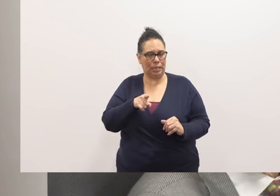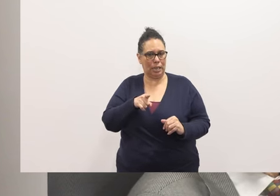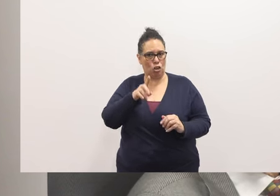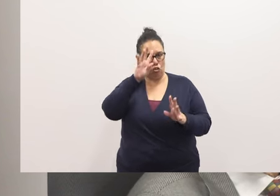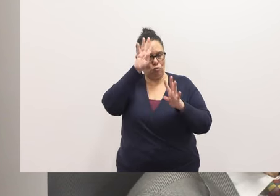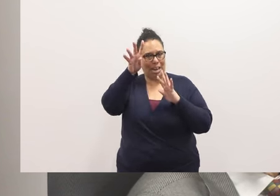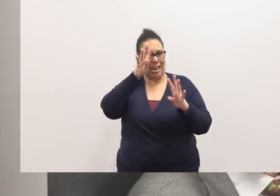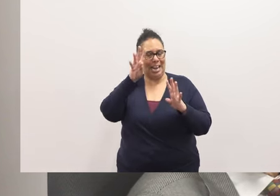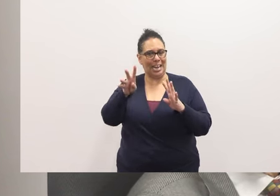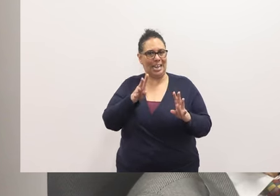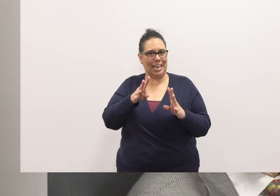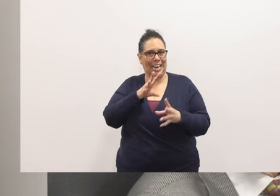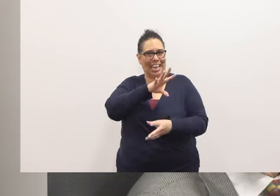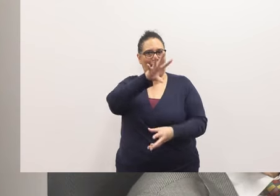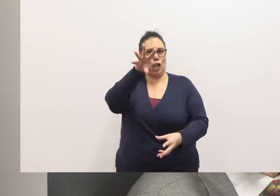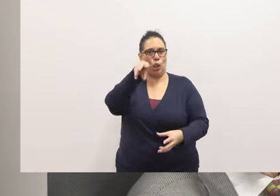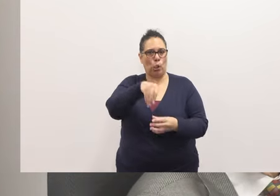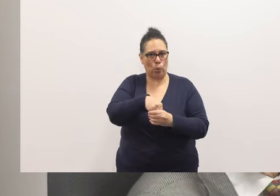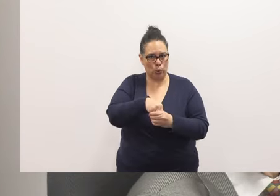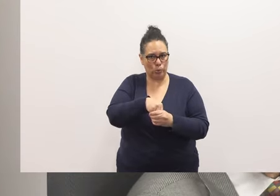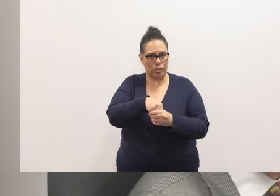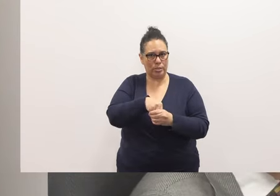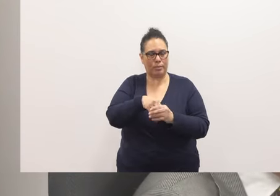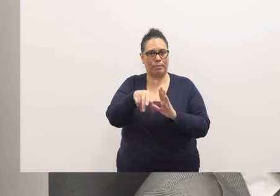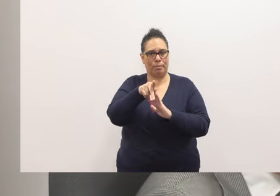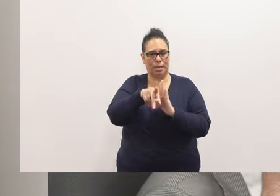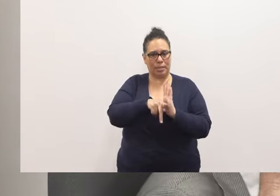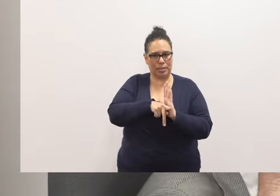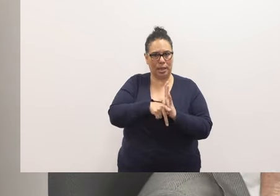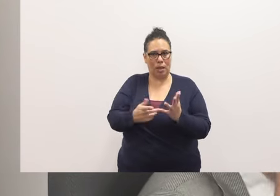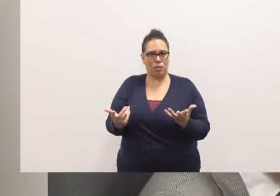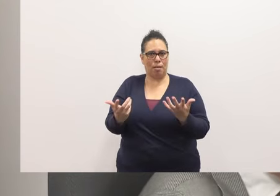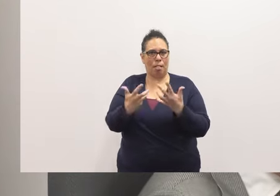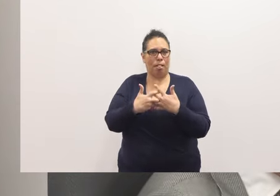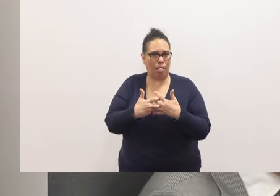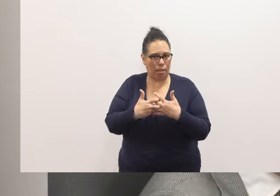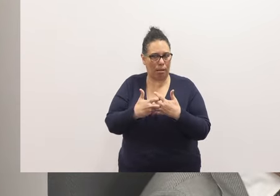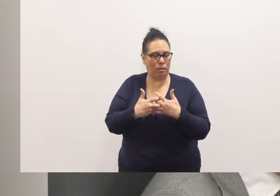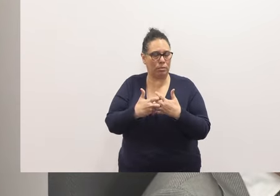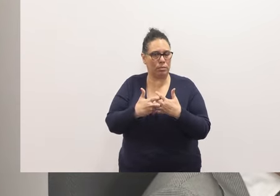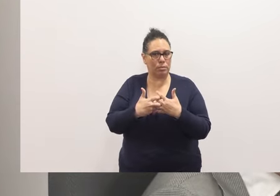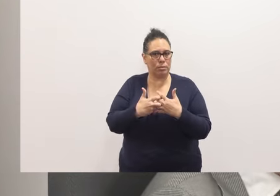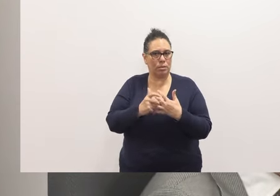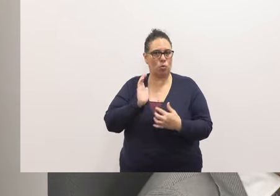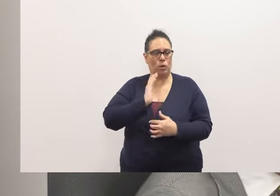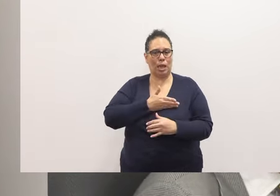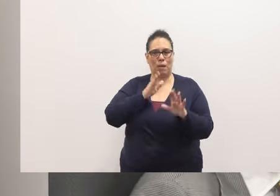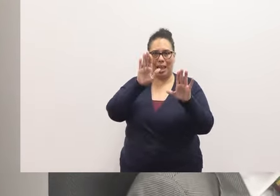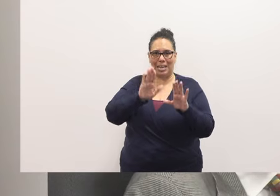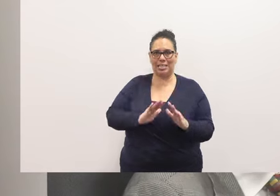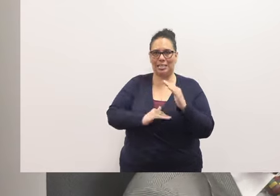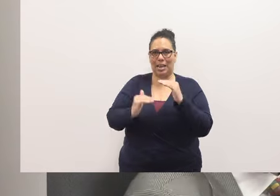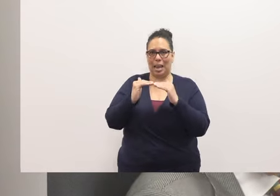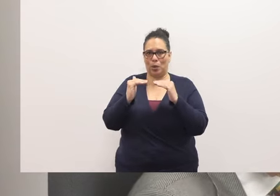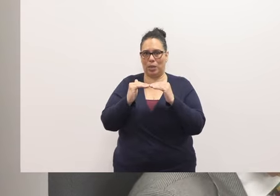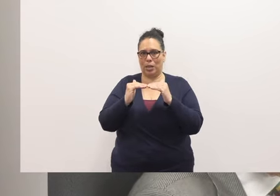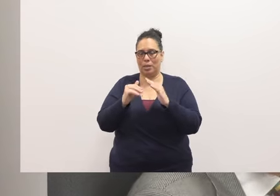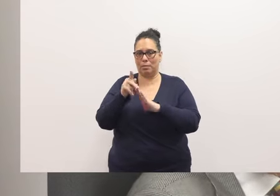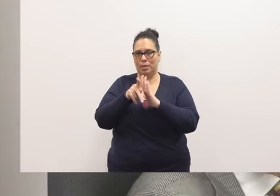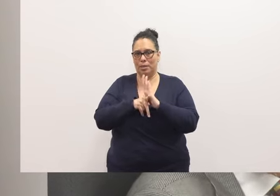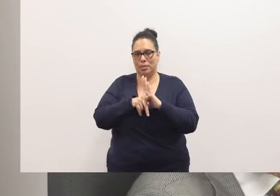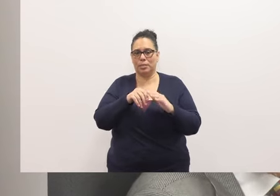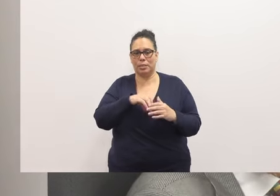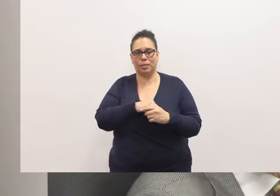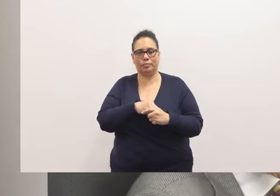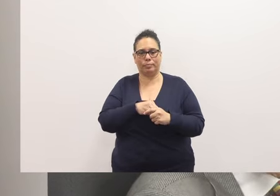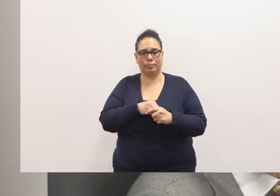creating this very inclusive policy, which aligns with our excellence and equity policy,